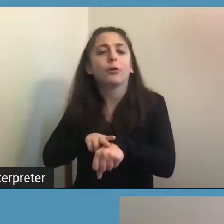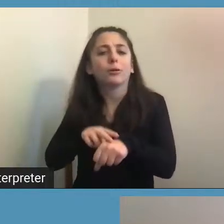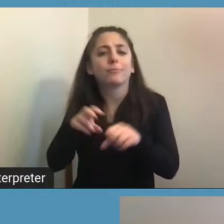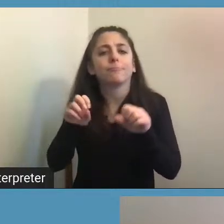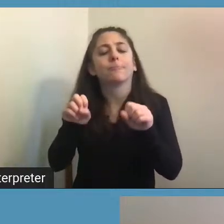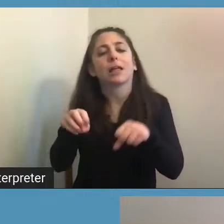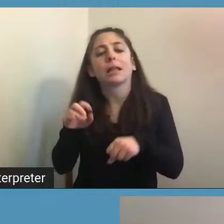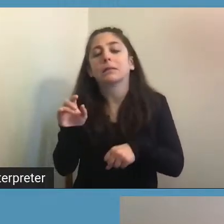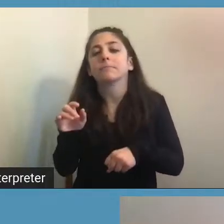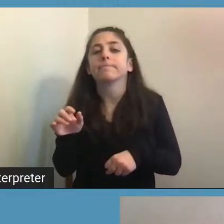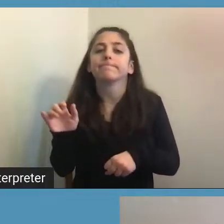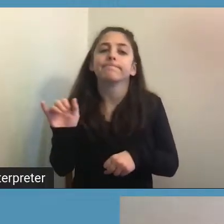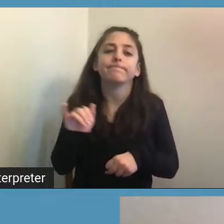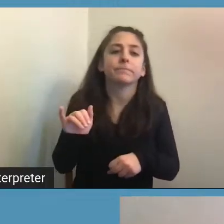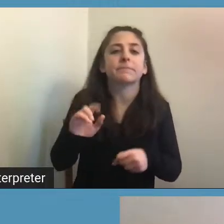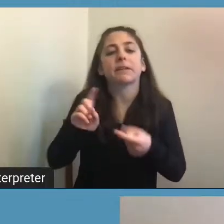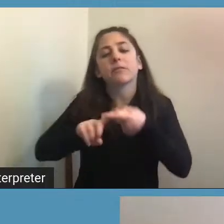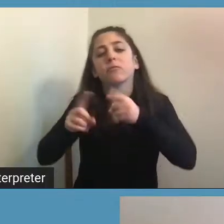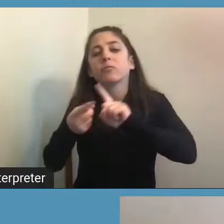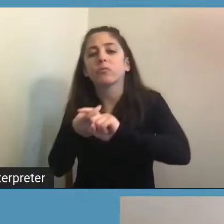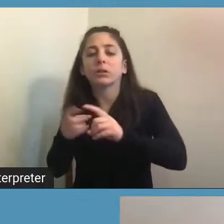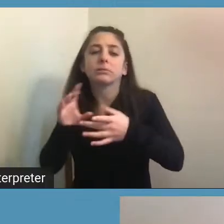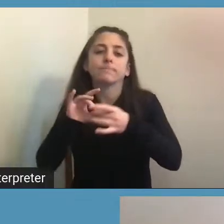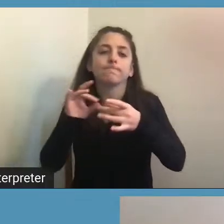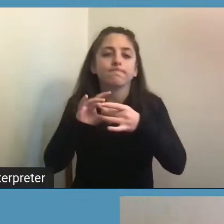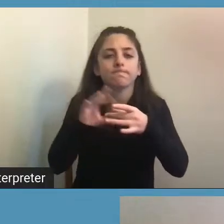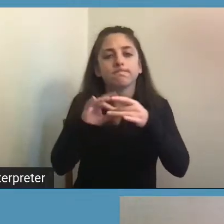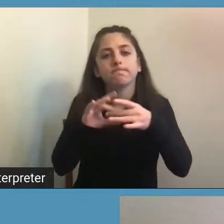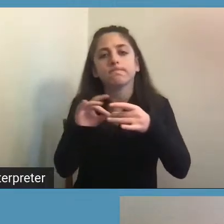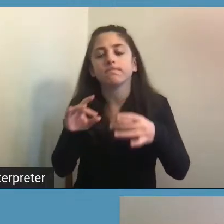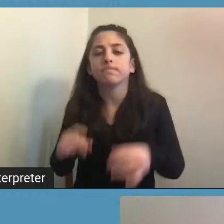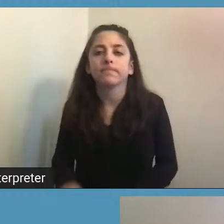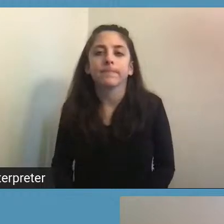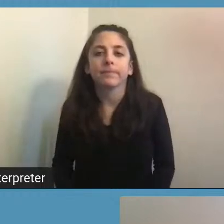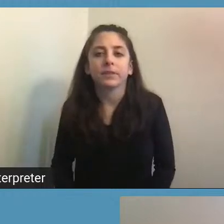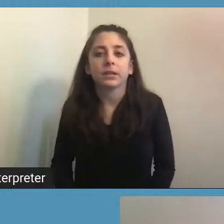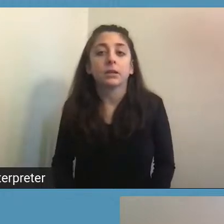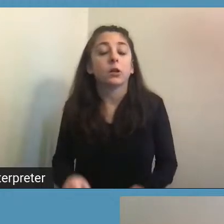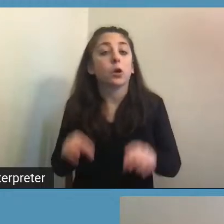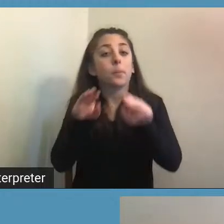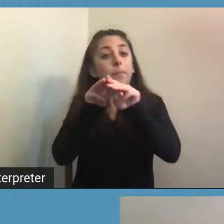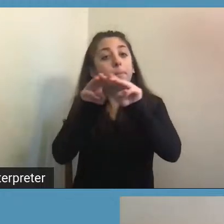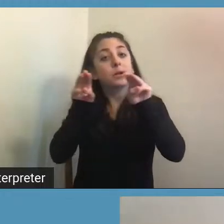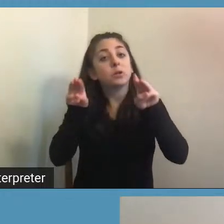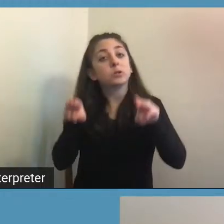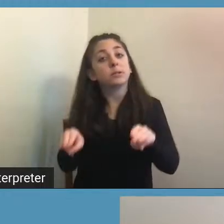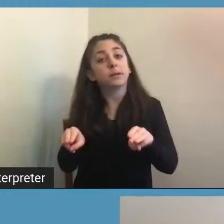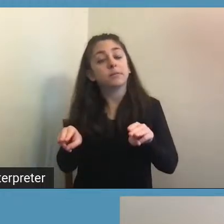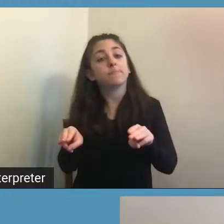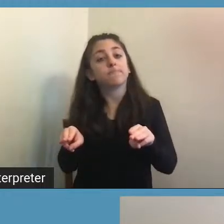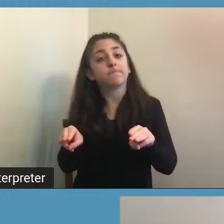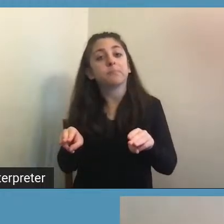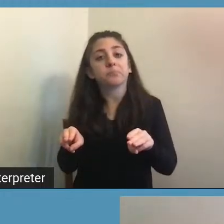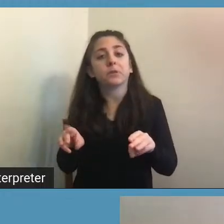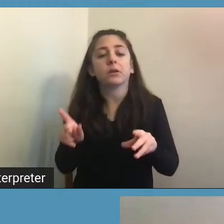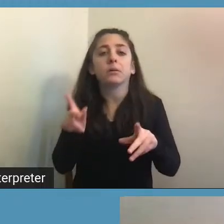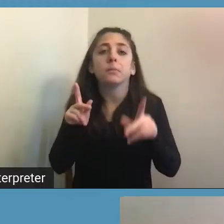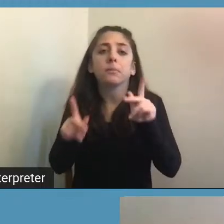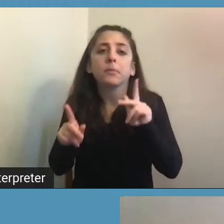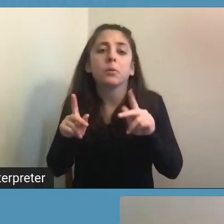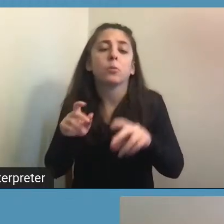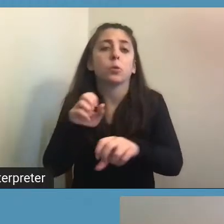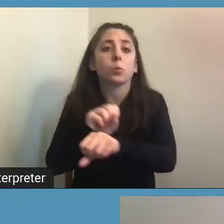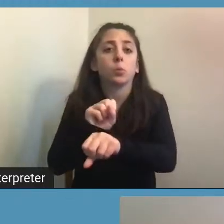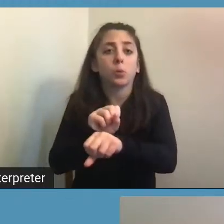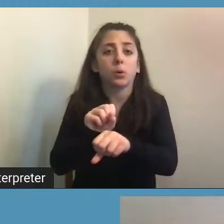I think when we're talking about museums, we as the social people at museums or people who work in museums, we